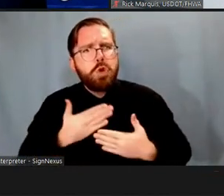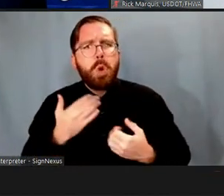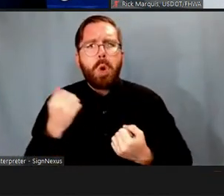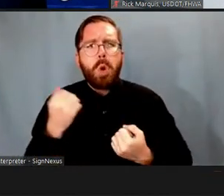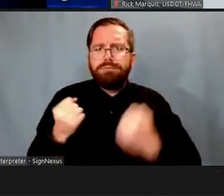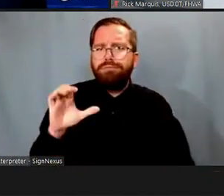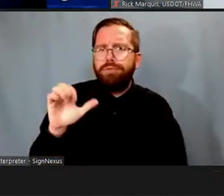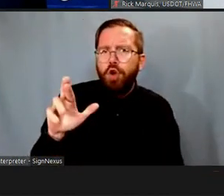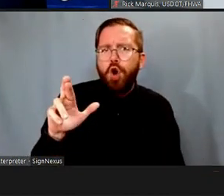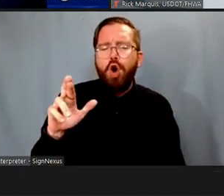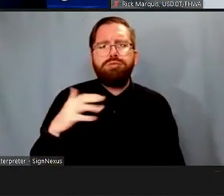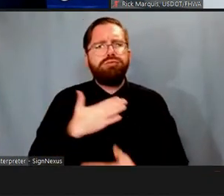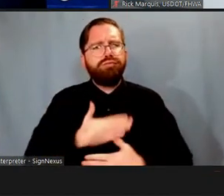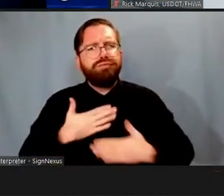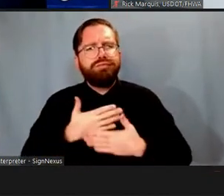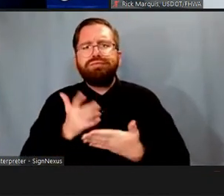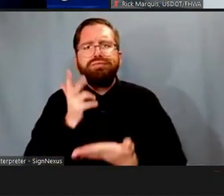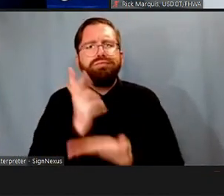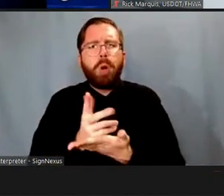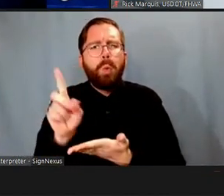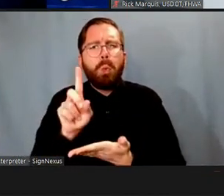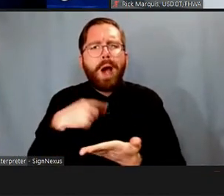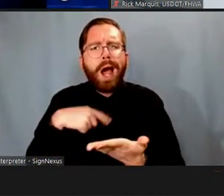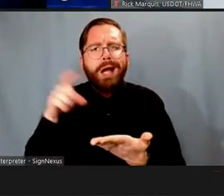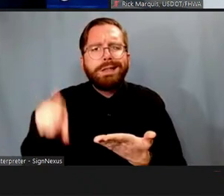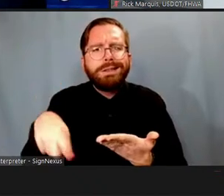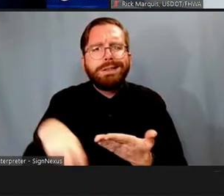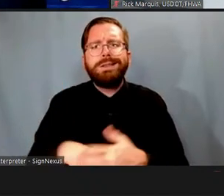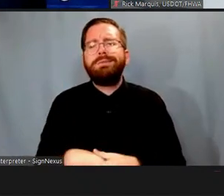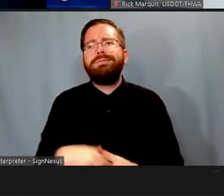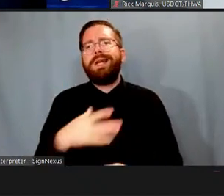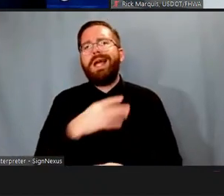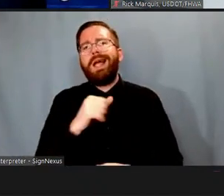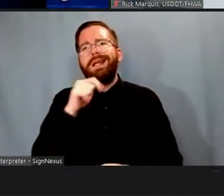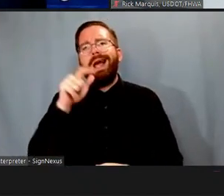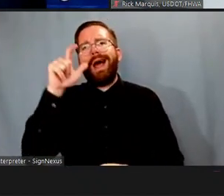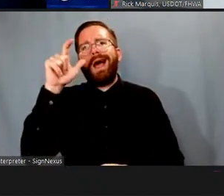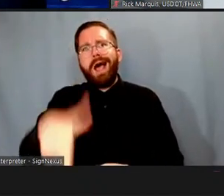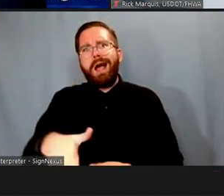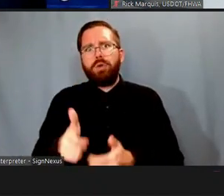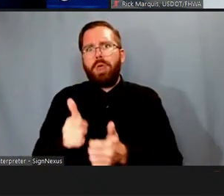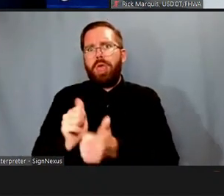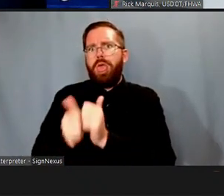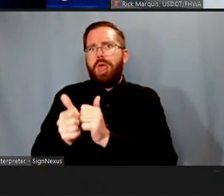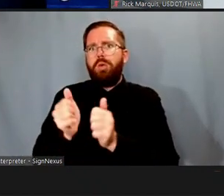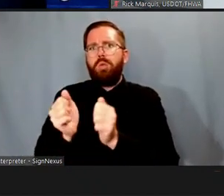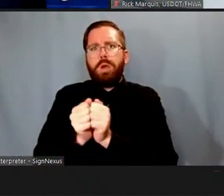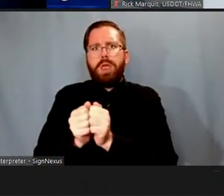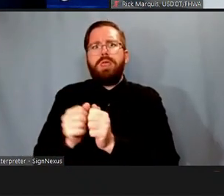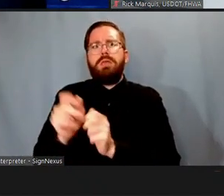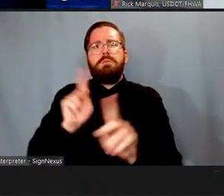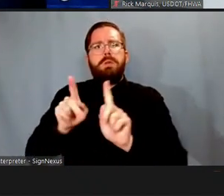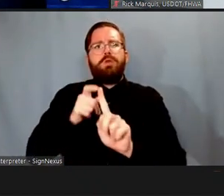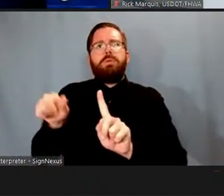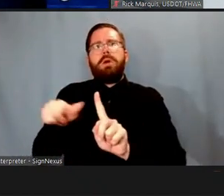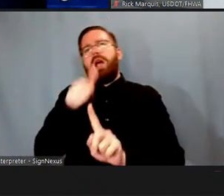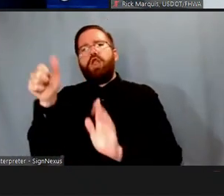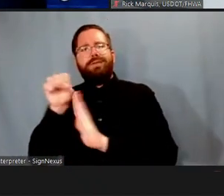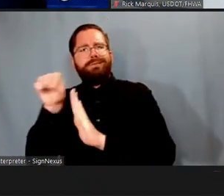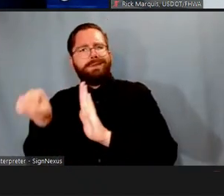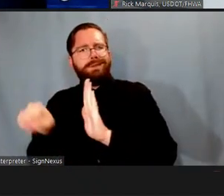to park wherever i need to park and not have to compete with people who are coming from outside the